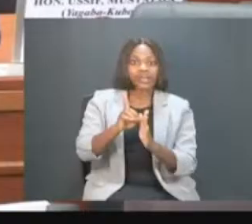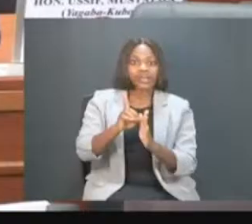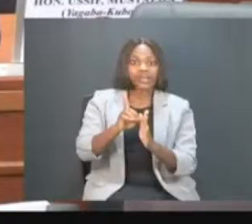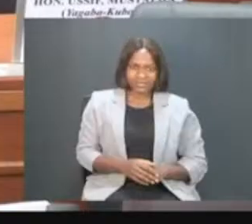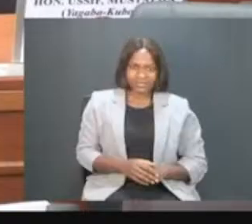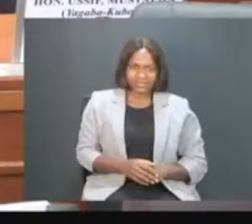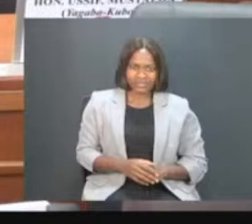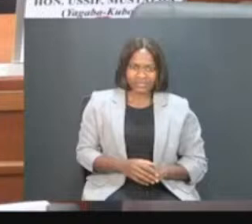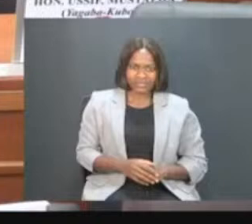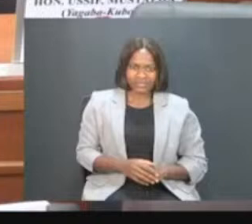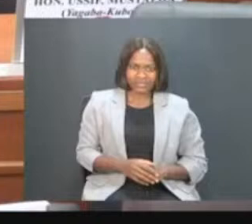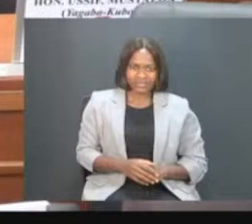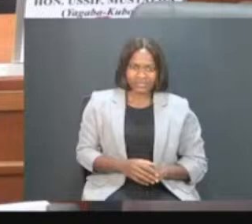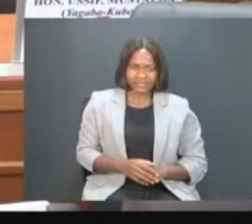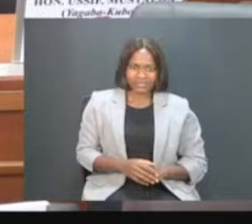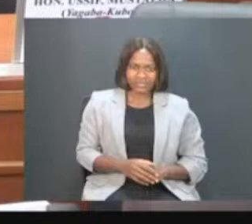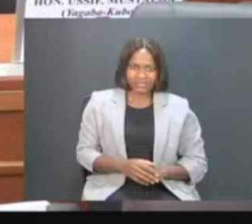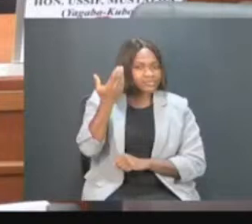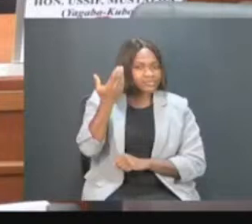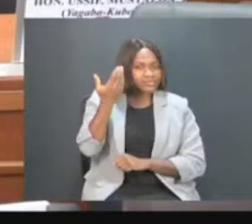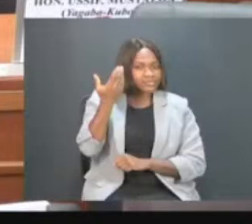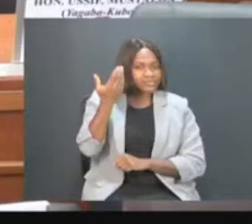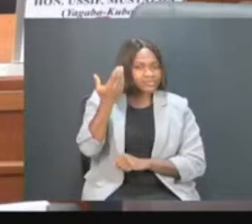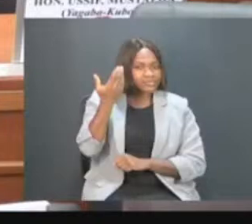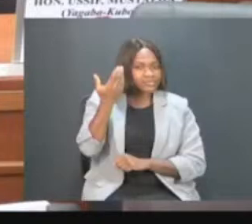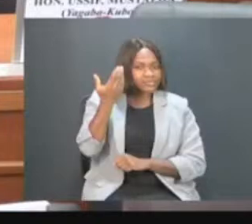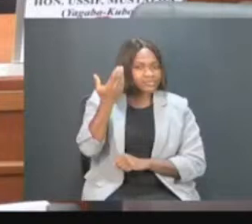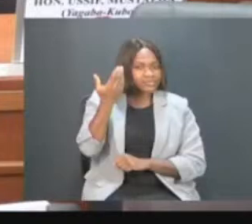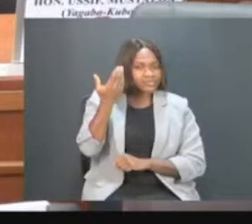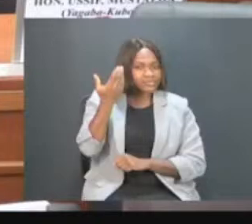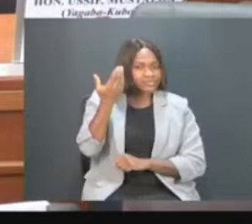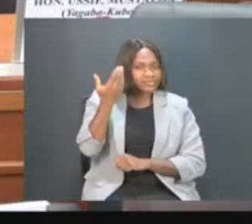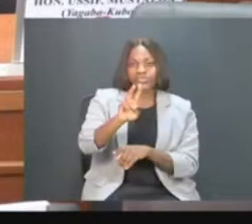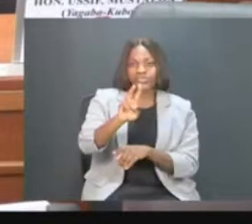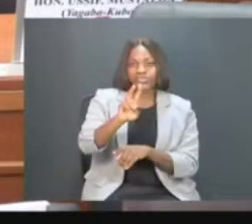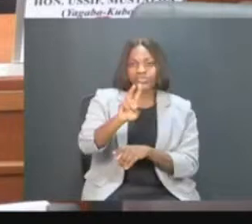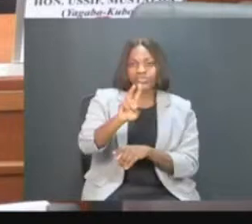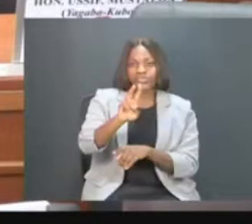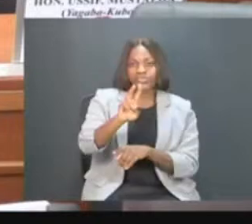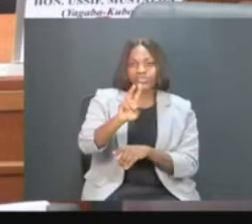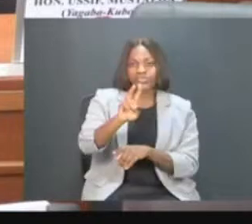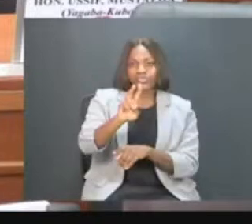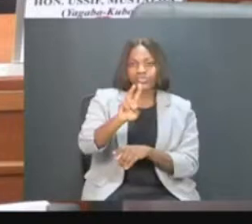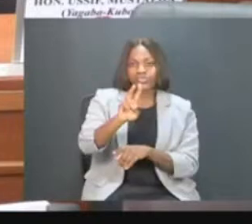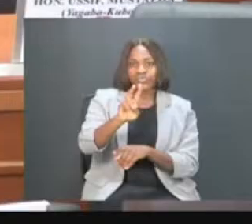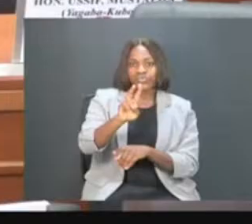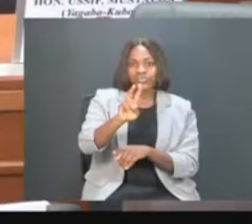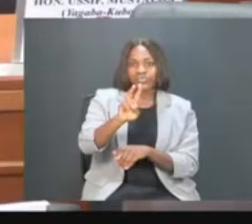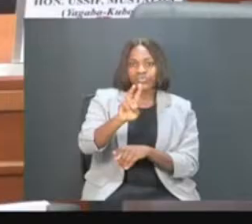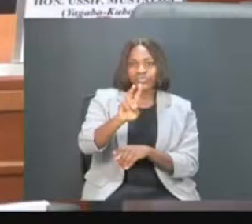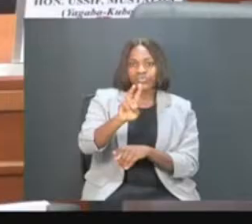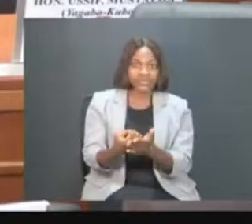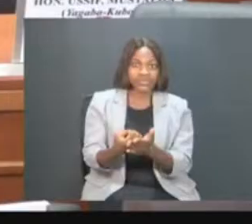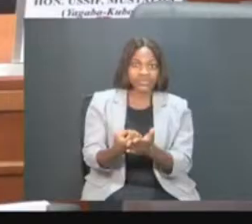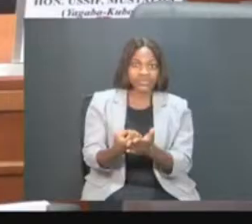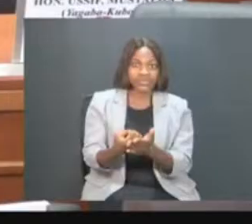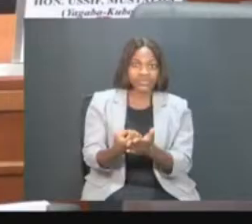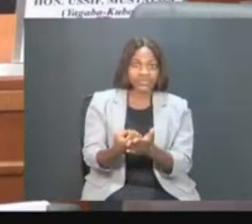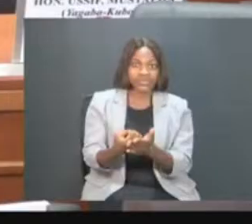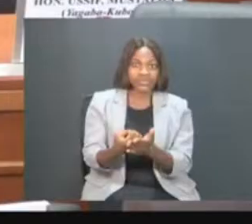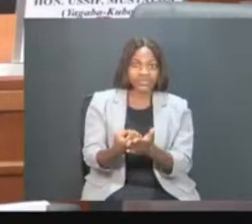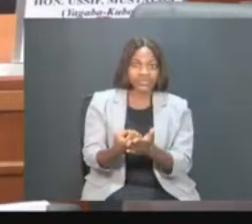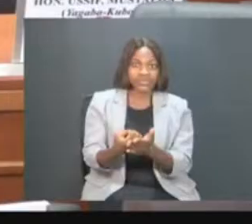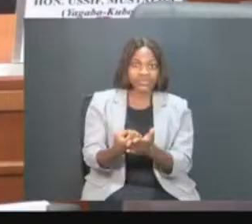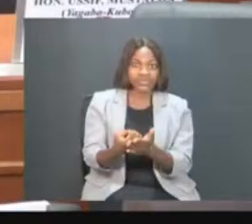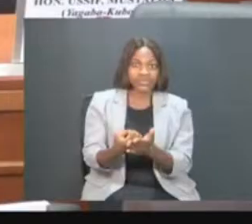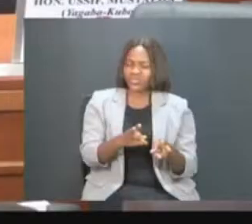is totally covering a 24-hour economy. And we say this with great respect. We don't mean this in a disrespectful